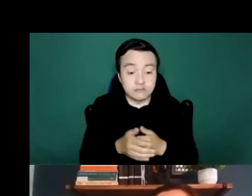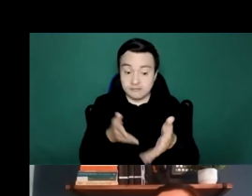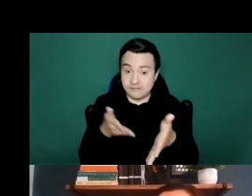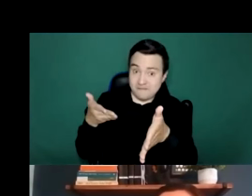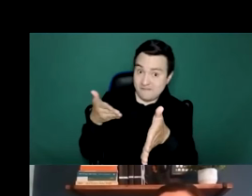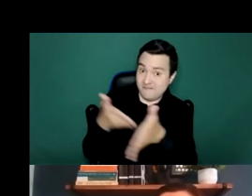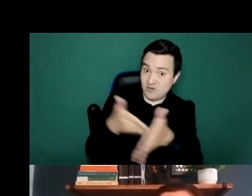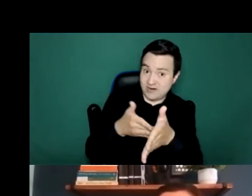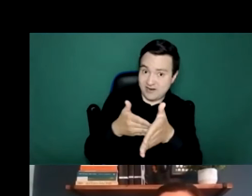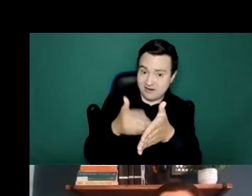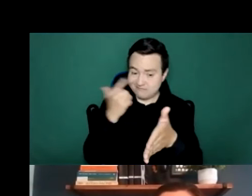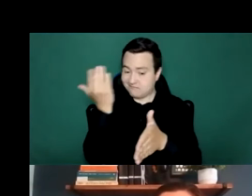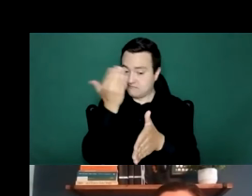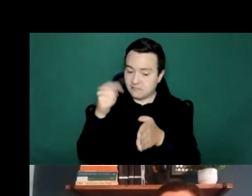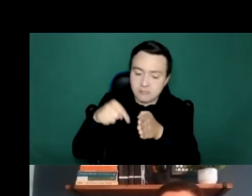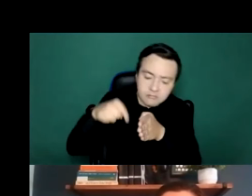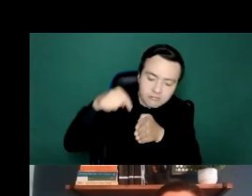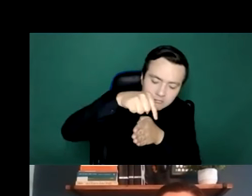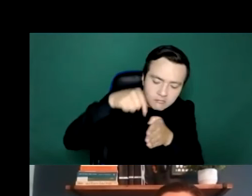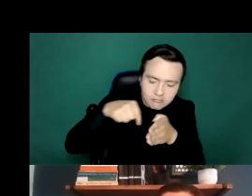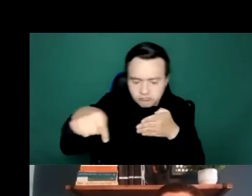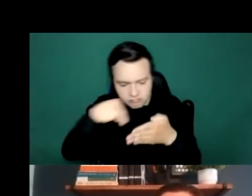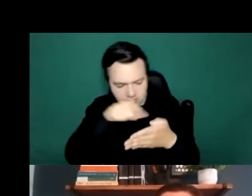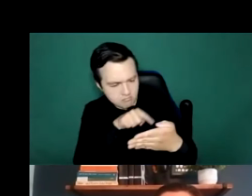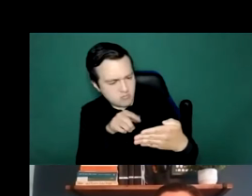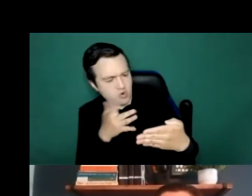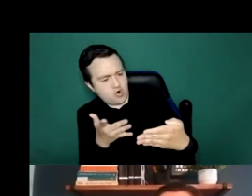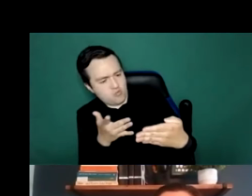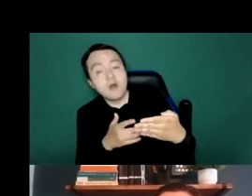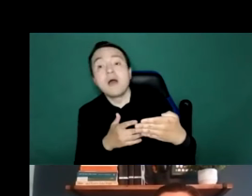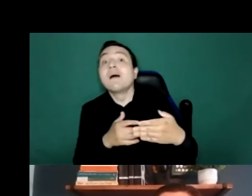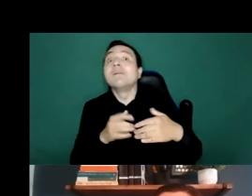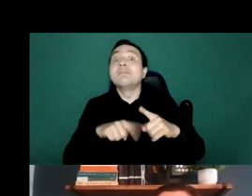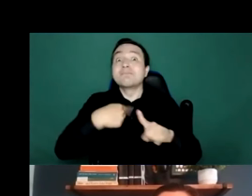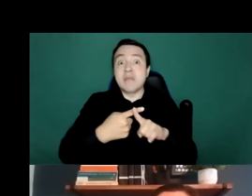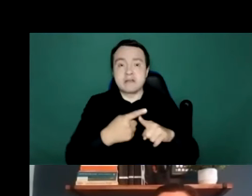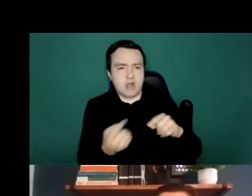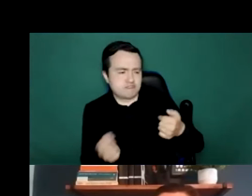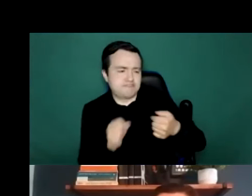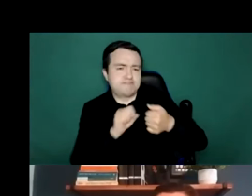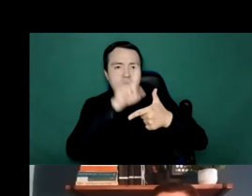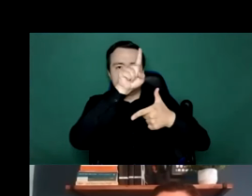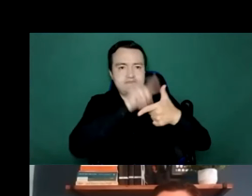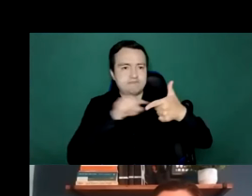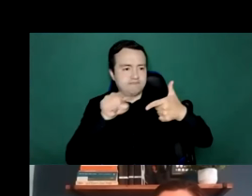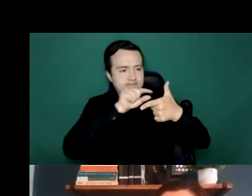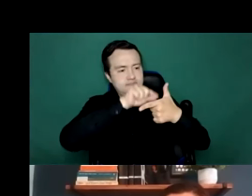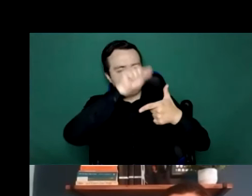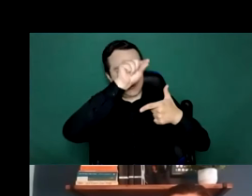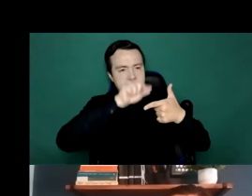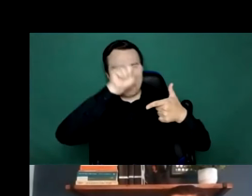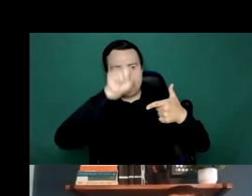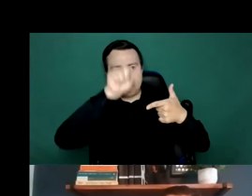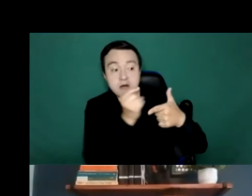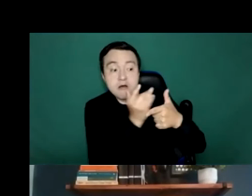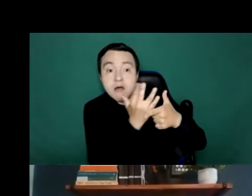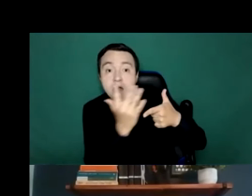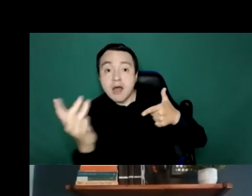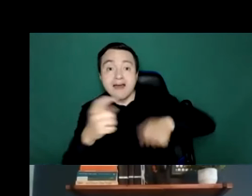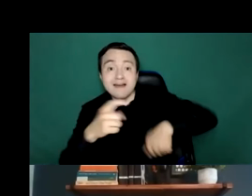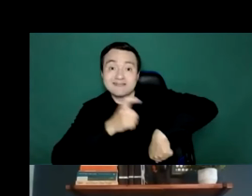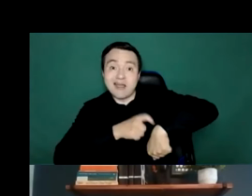of barriers also includes monitoring tracer indicators that will allow us to have a better idea of the progress